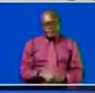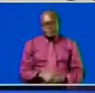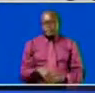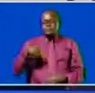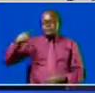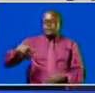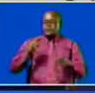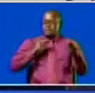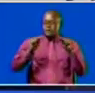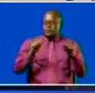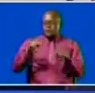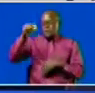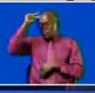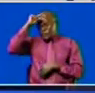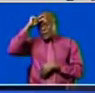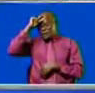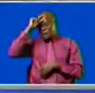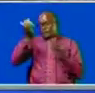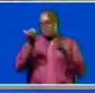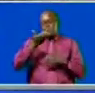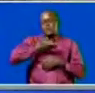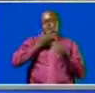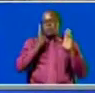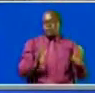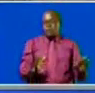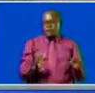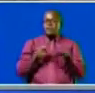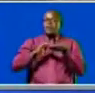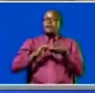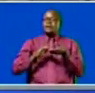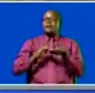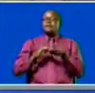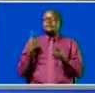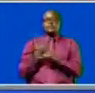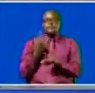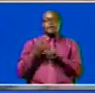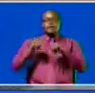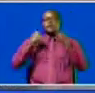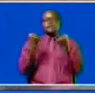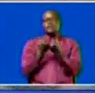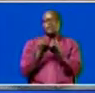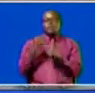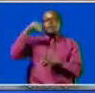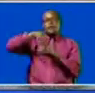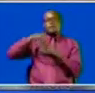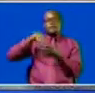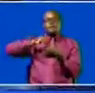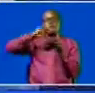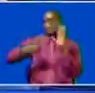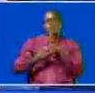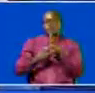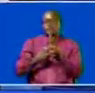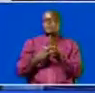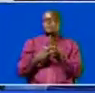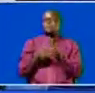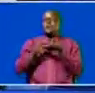industry negotiates with the government, the business owners have resorted to engage to run social investment projects. The projects have since